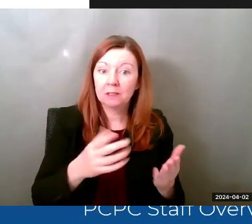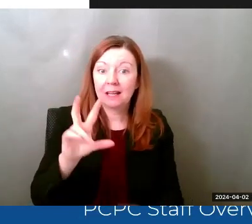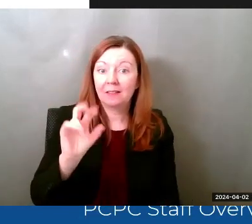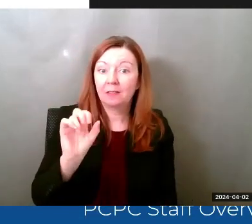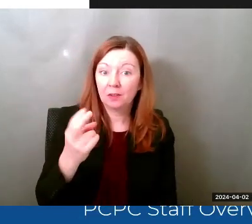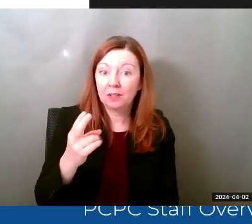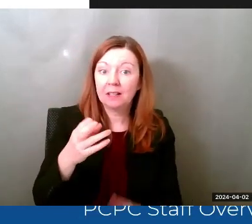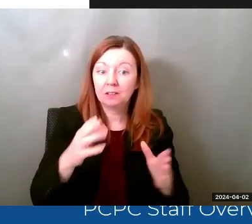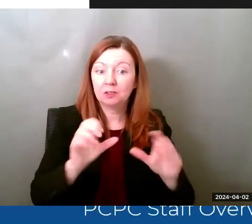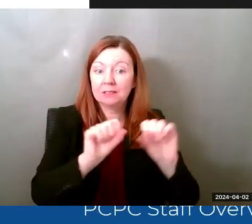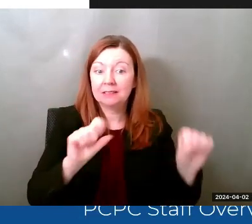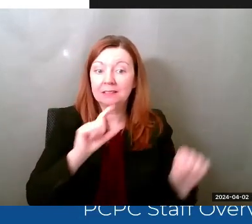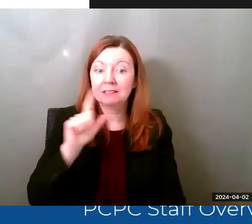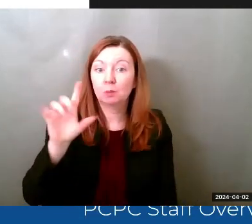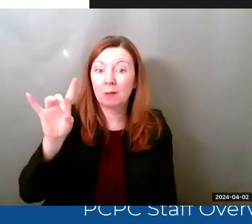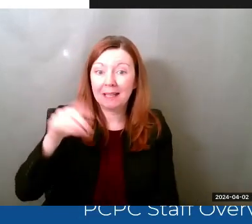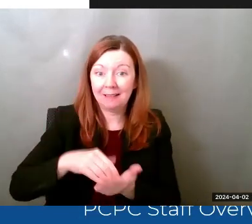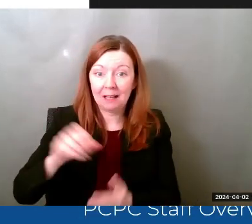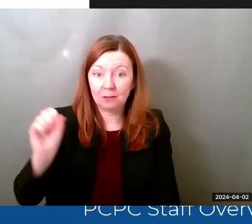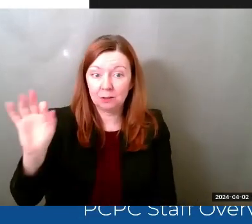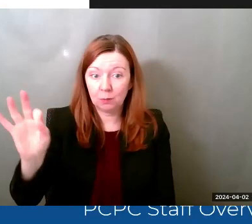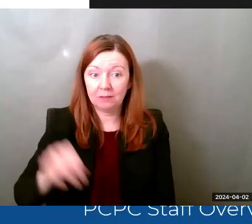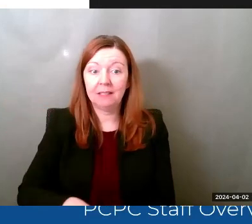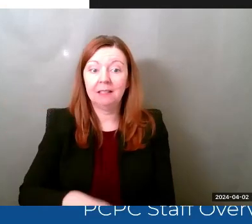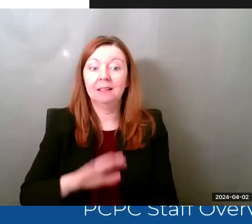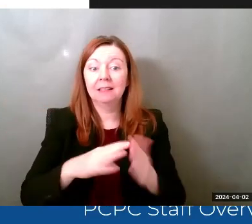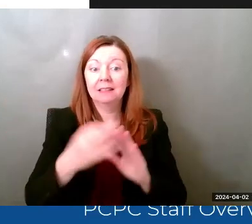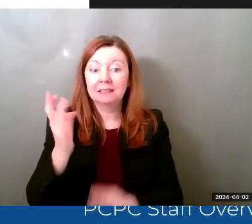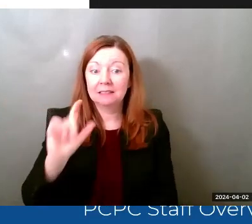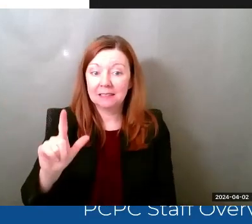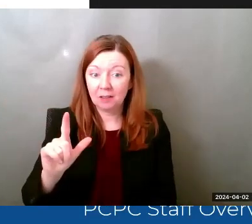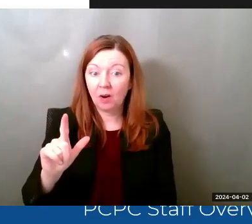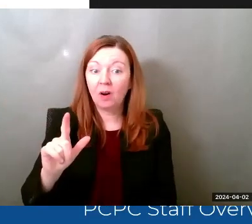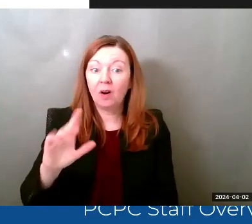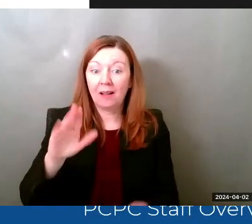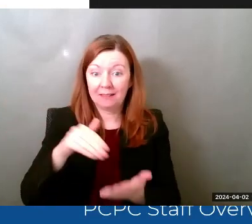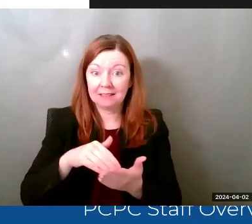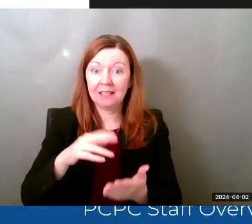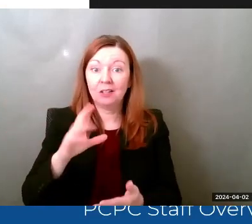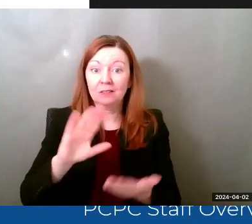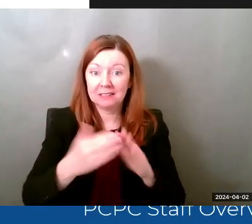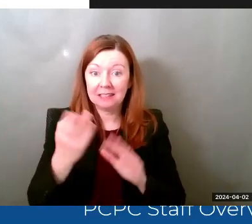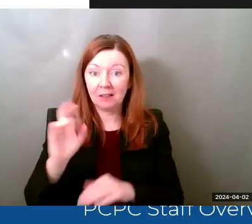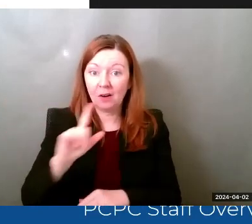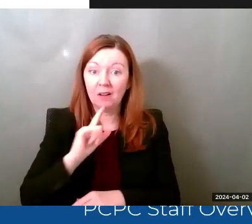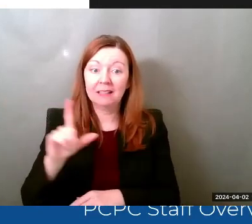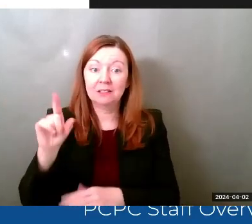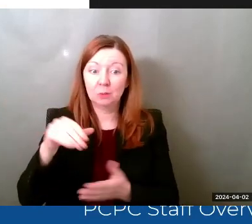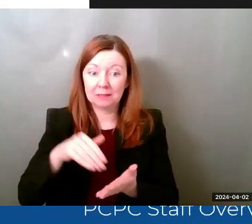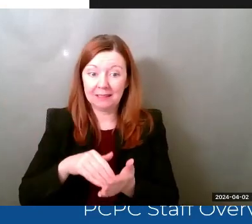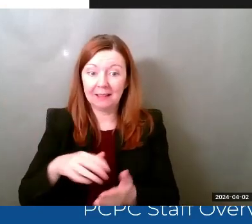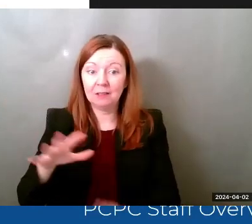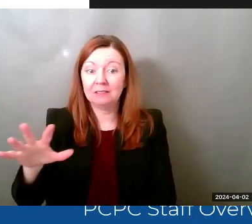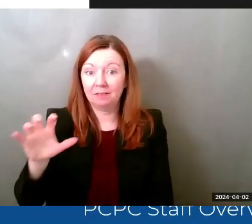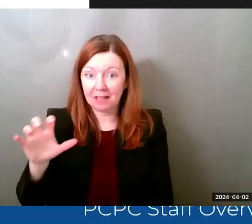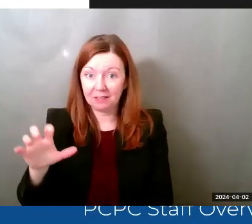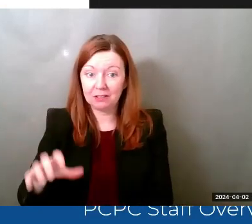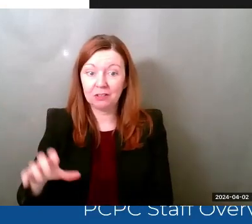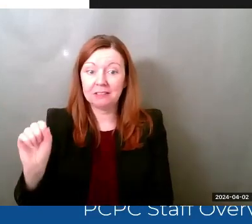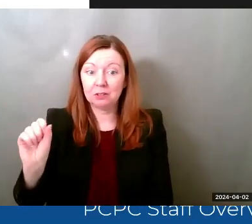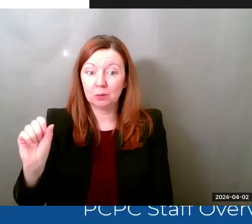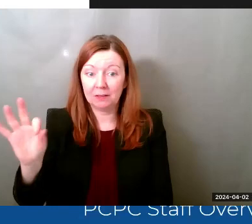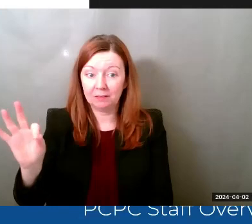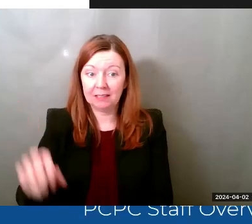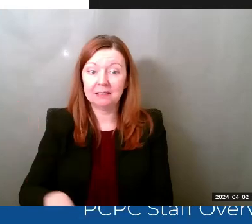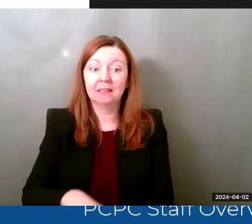is 28,000 square feet. The City Hall courtyard at the center of City Hall is 20,500 square feet.